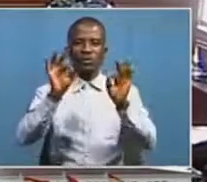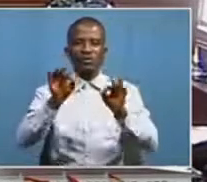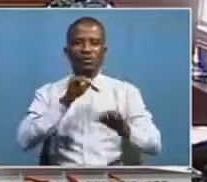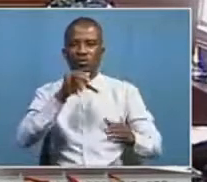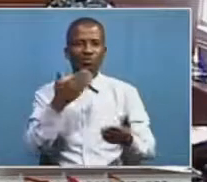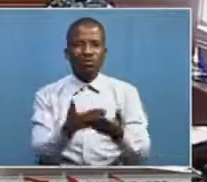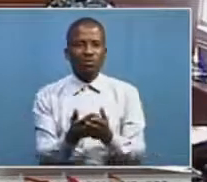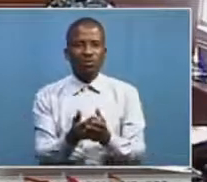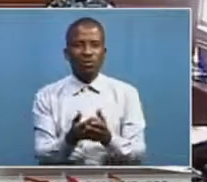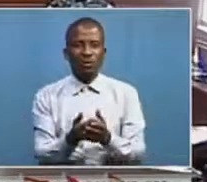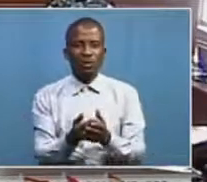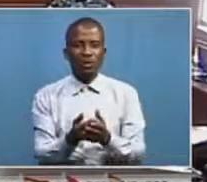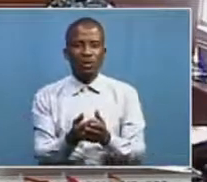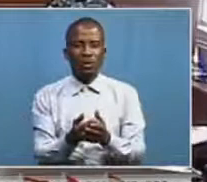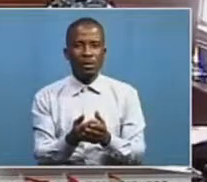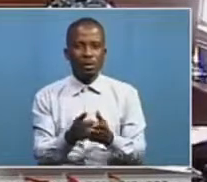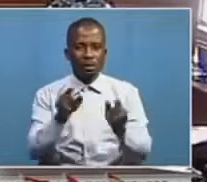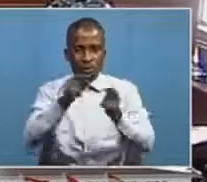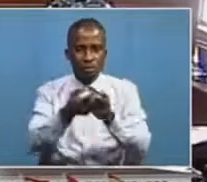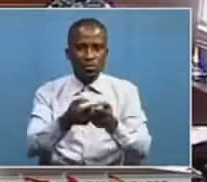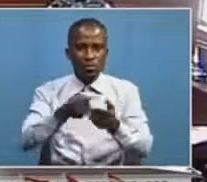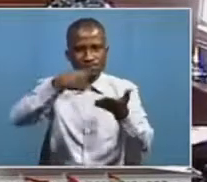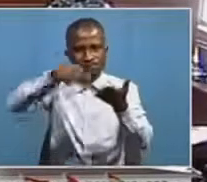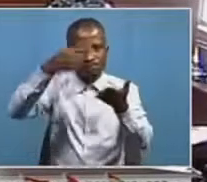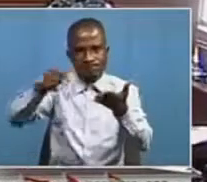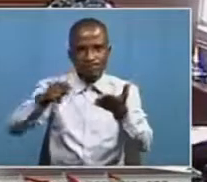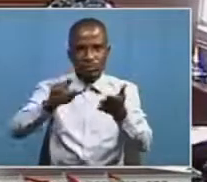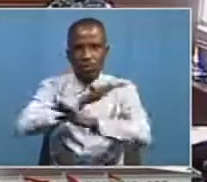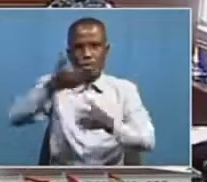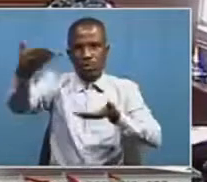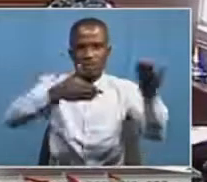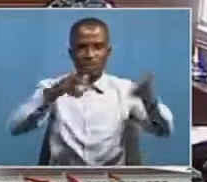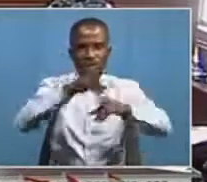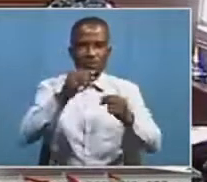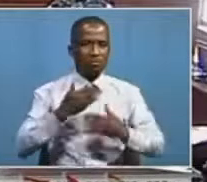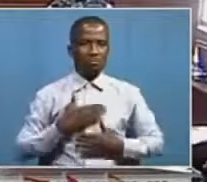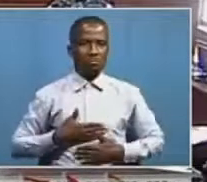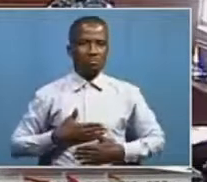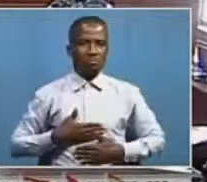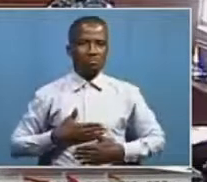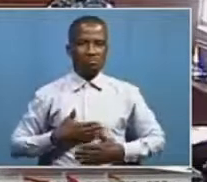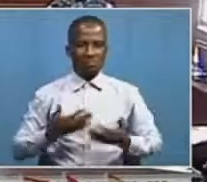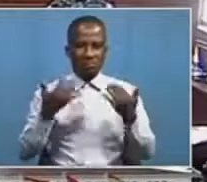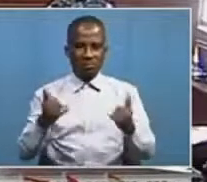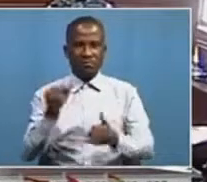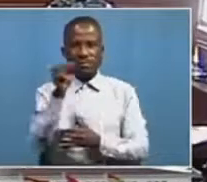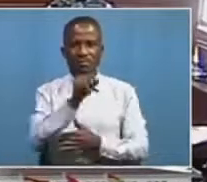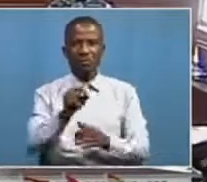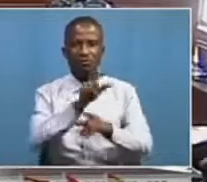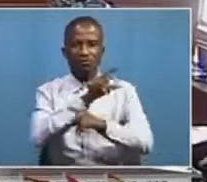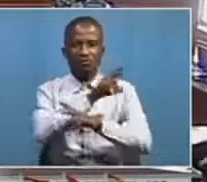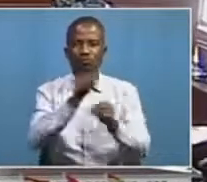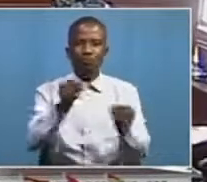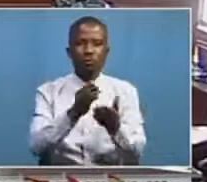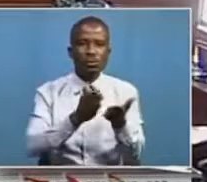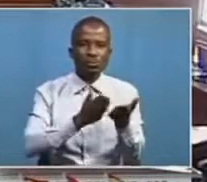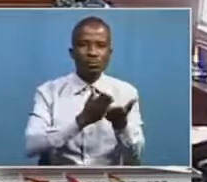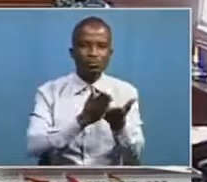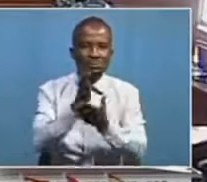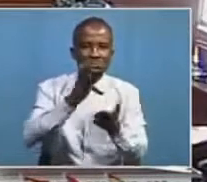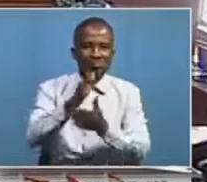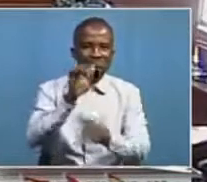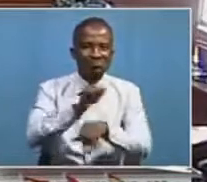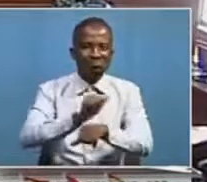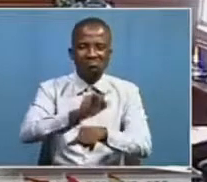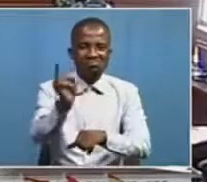in the corrections of the errors before the declaration. There was therefore no transparency in the corrections made, making